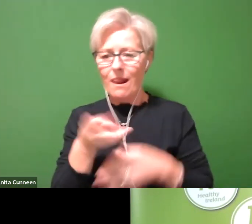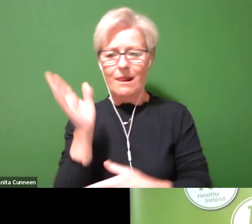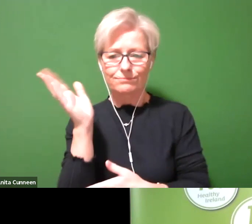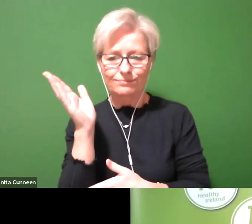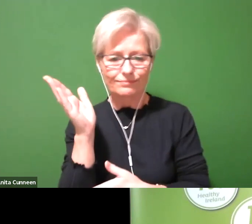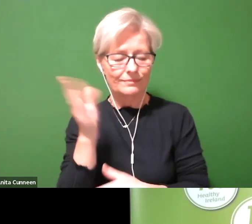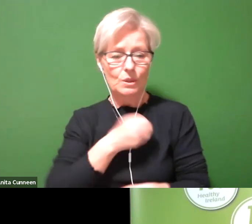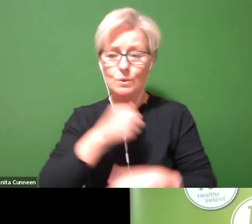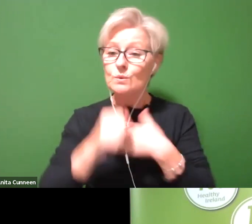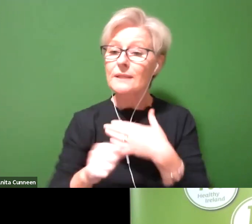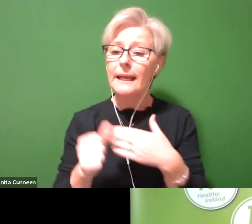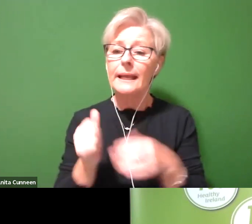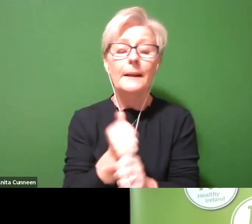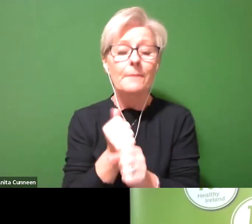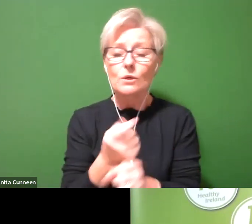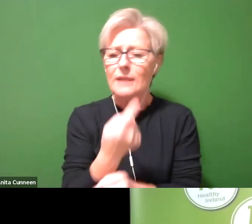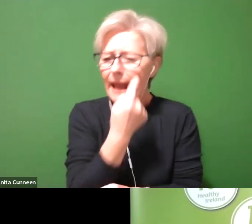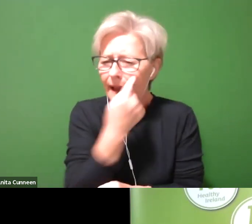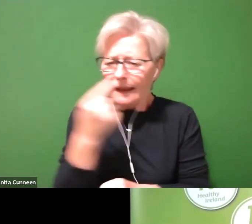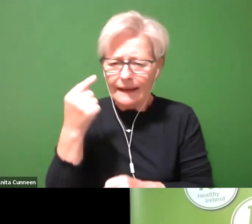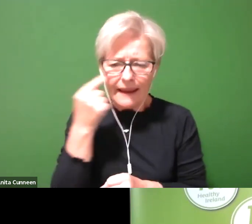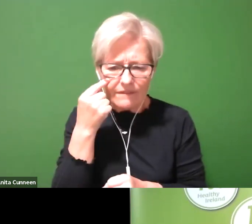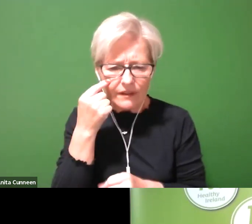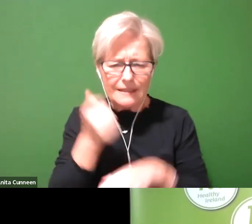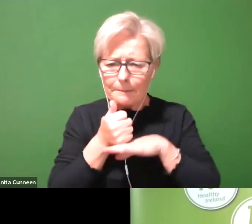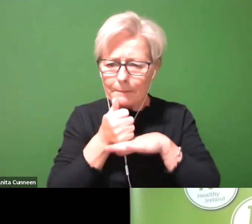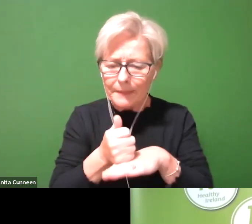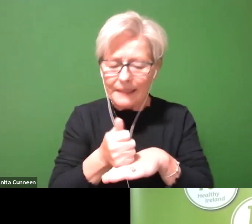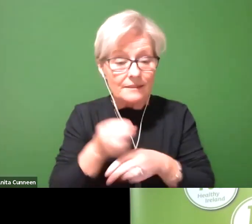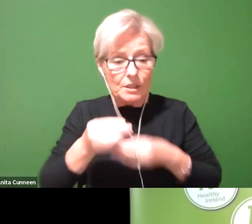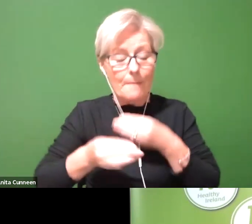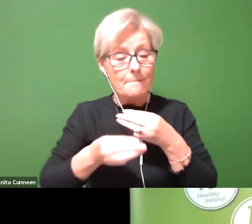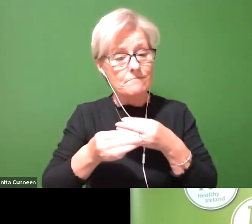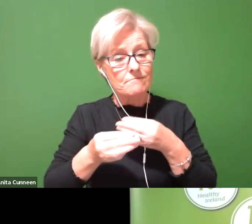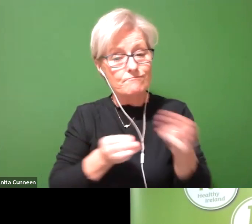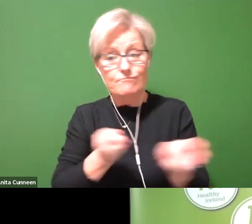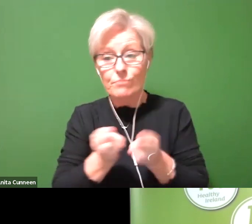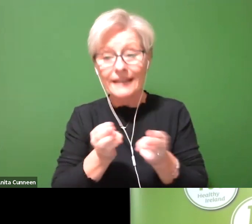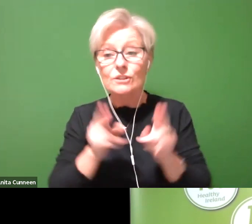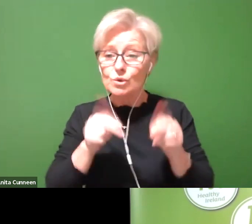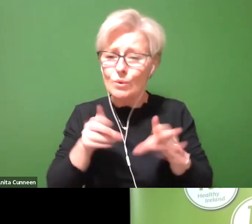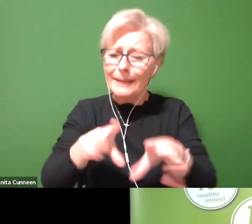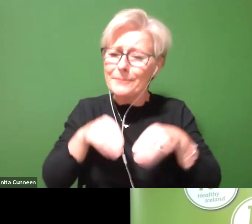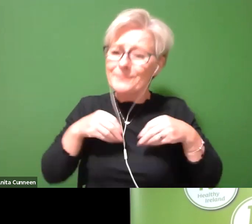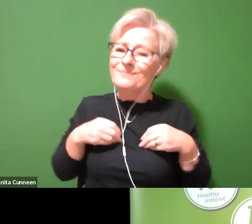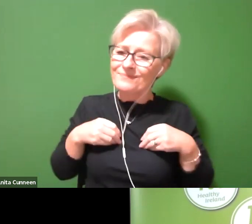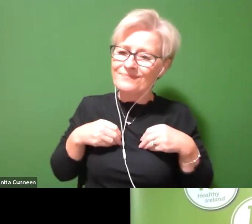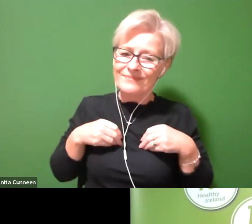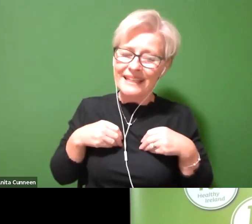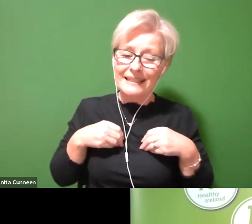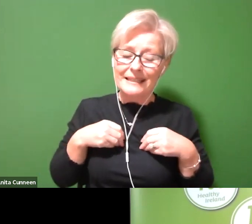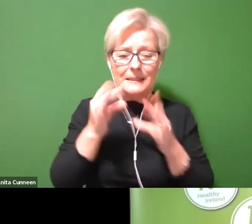the evidence-based practice that you can take into your life to make living with menopause that little bit easier for